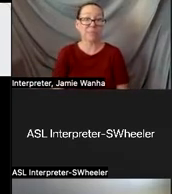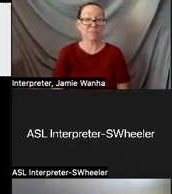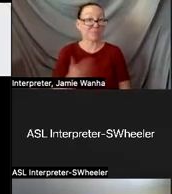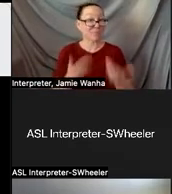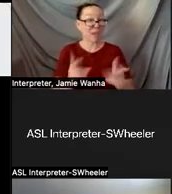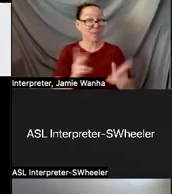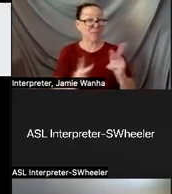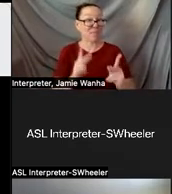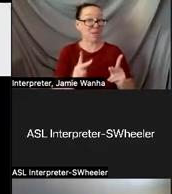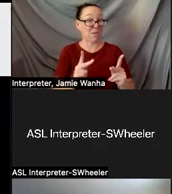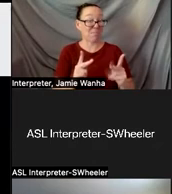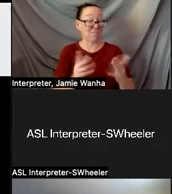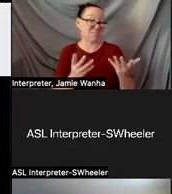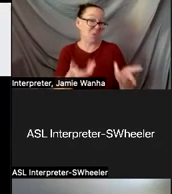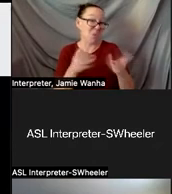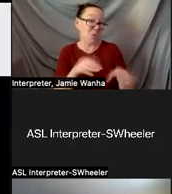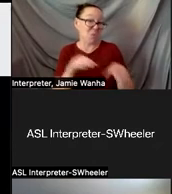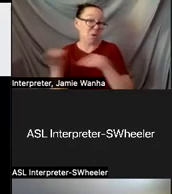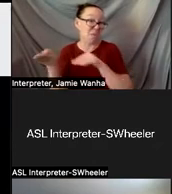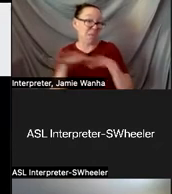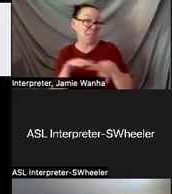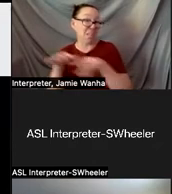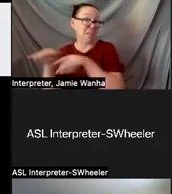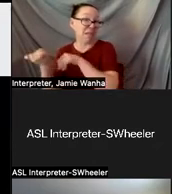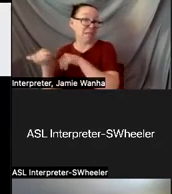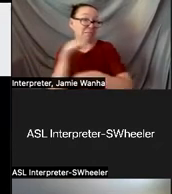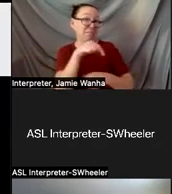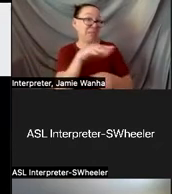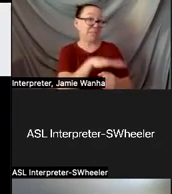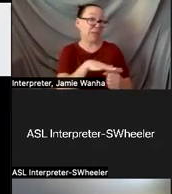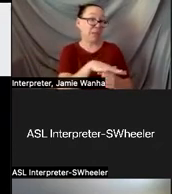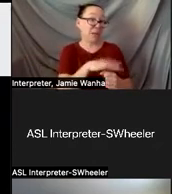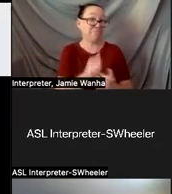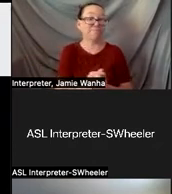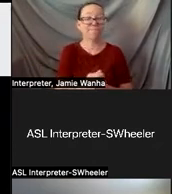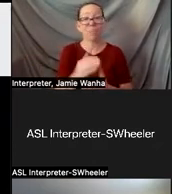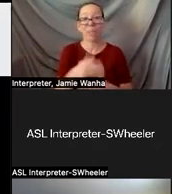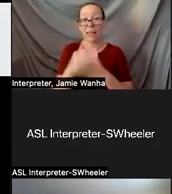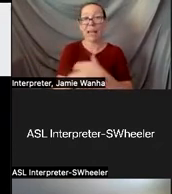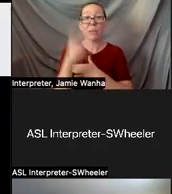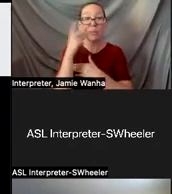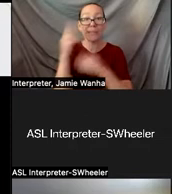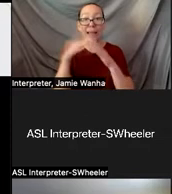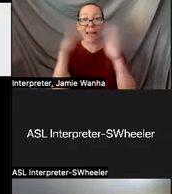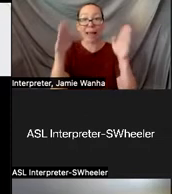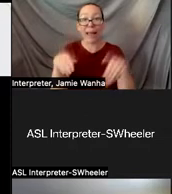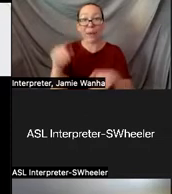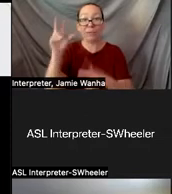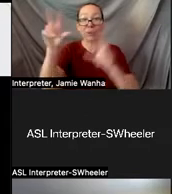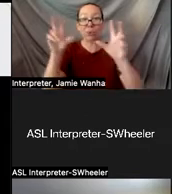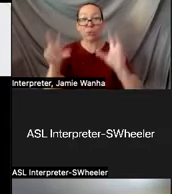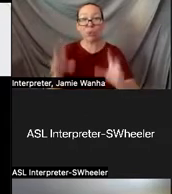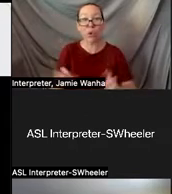one, please, we are going to see here the importance of the housing stock in the vertical axis. You